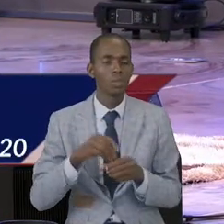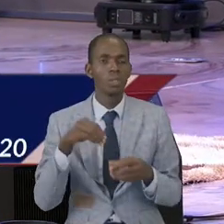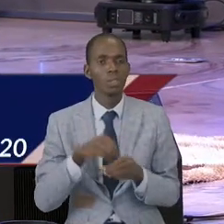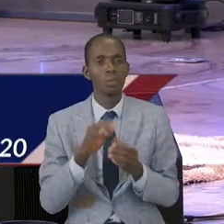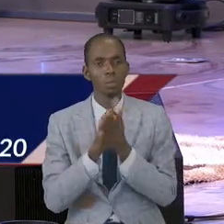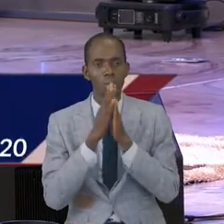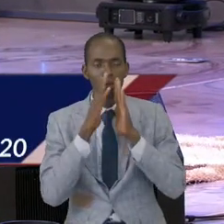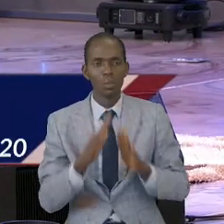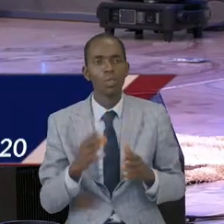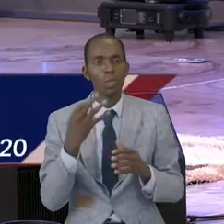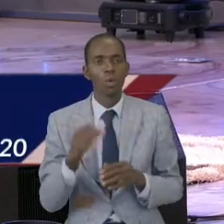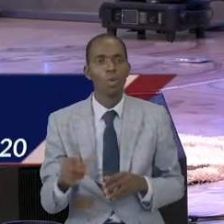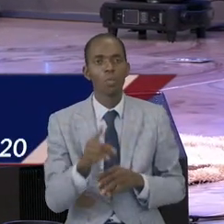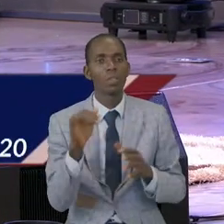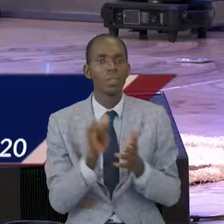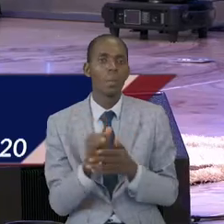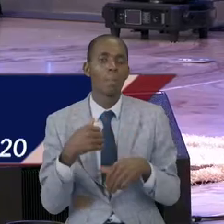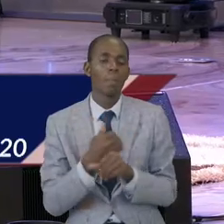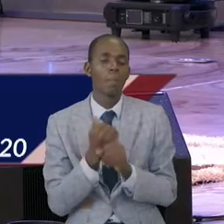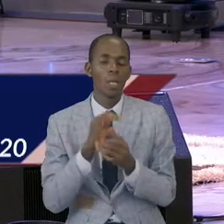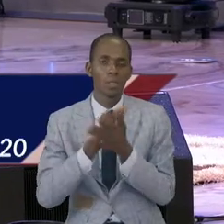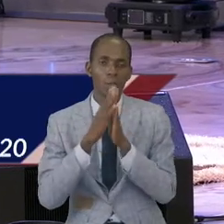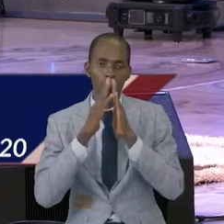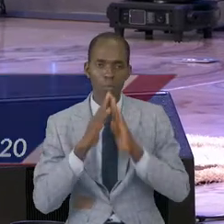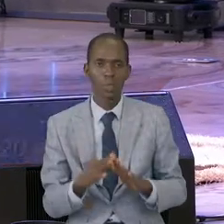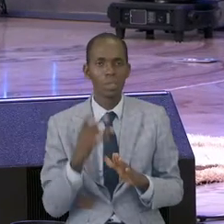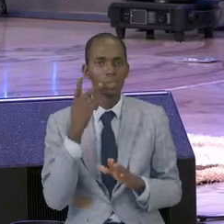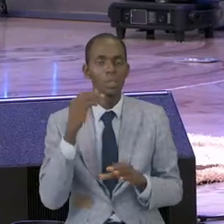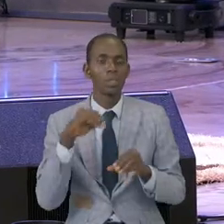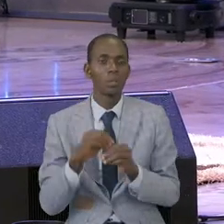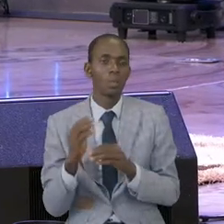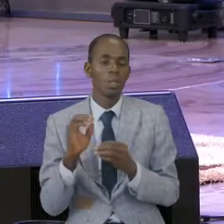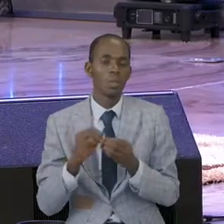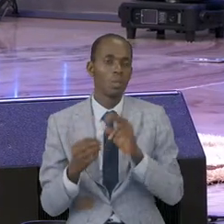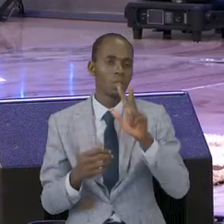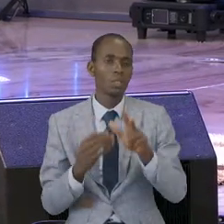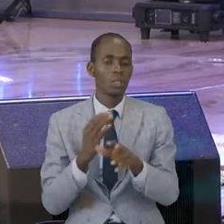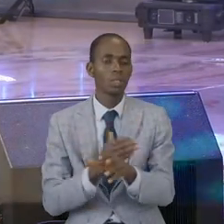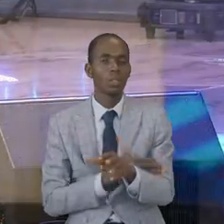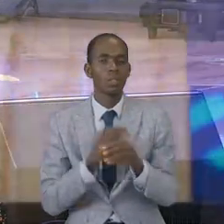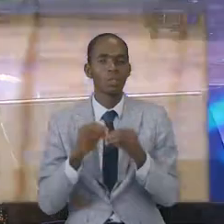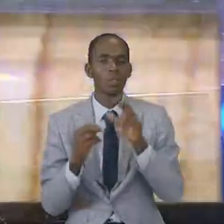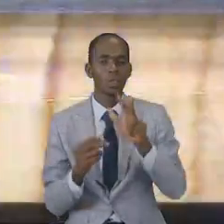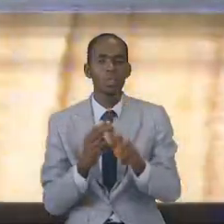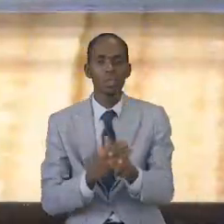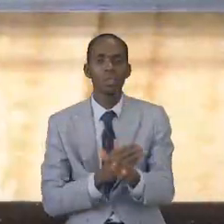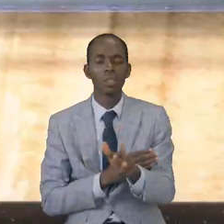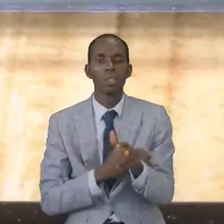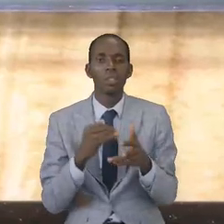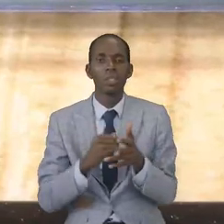them that make peace. We're looking at number three. Number three here is